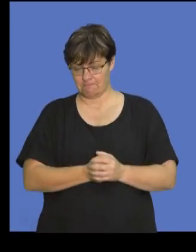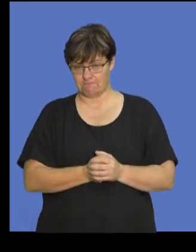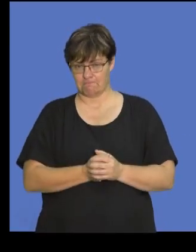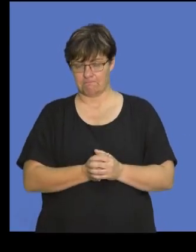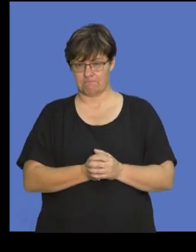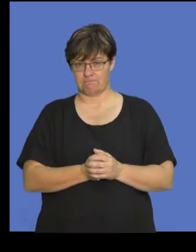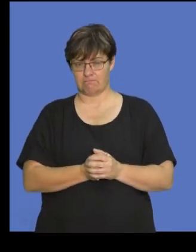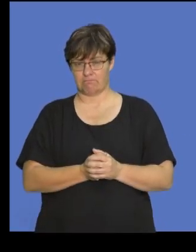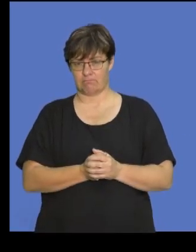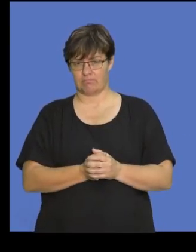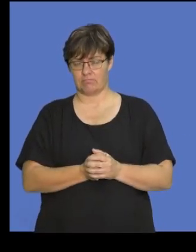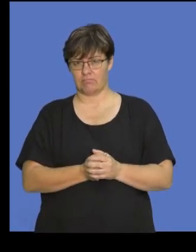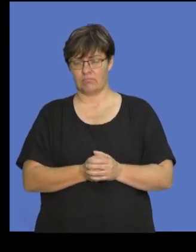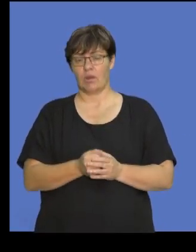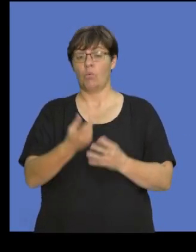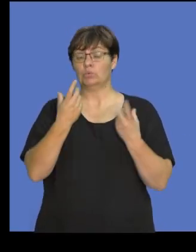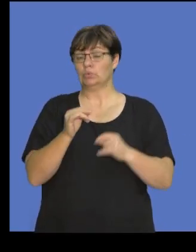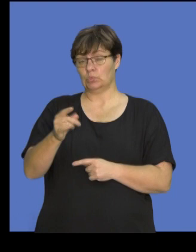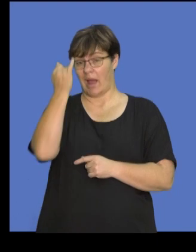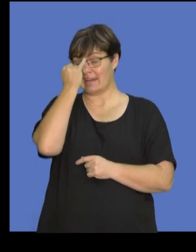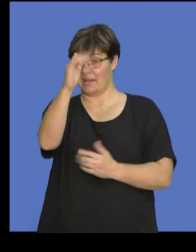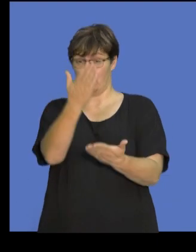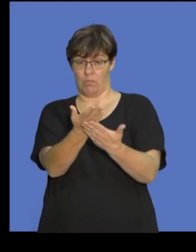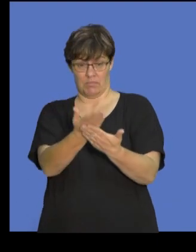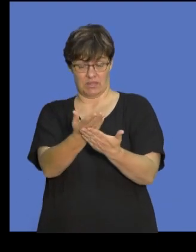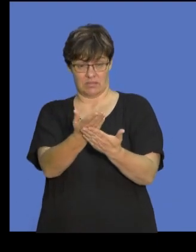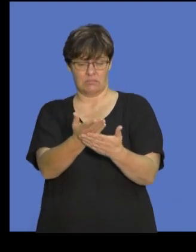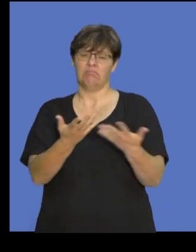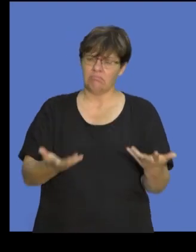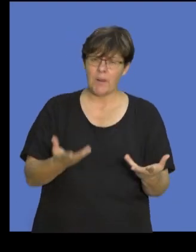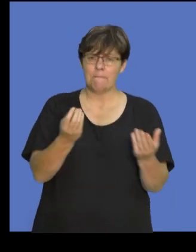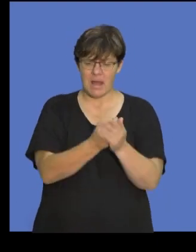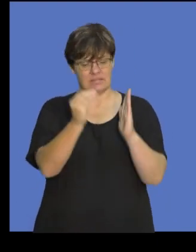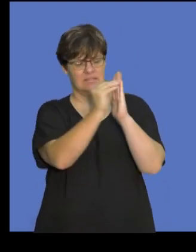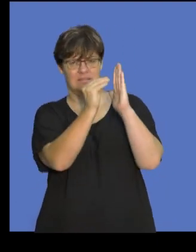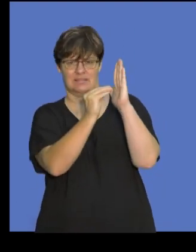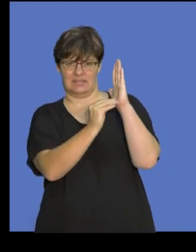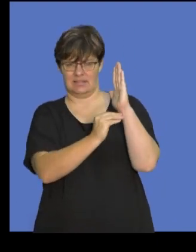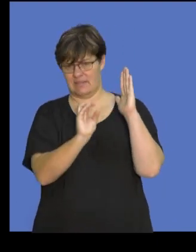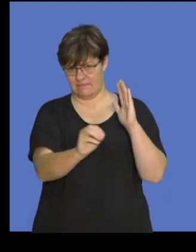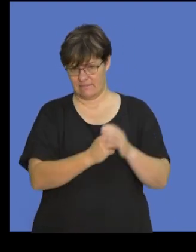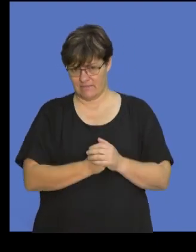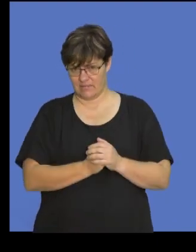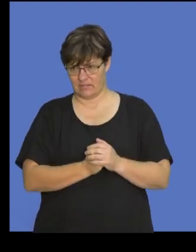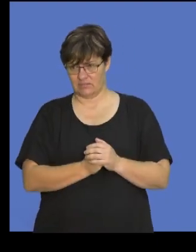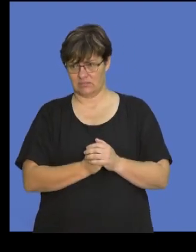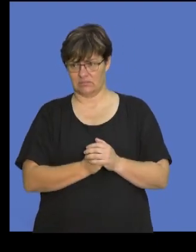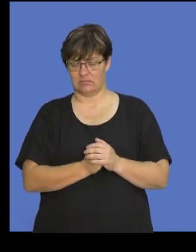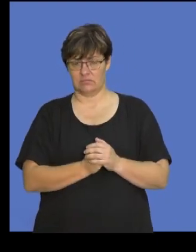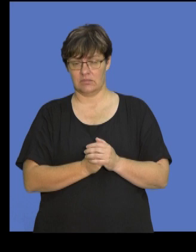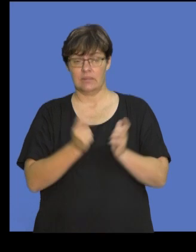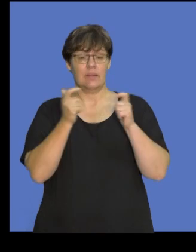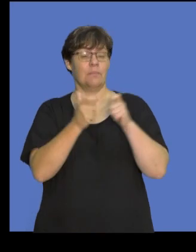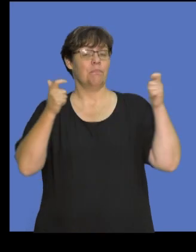experiments. Now, when we do this idea of probability, we've got to have some notation. And